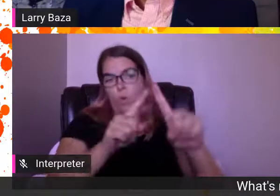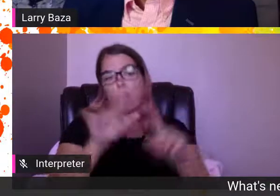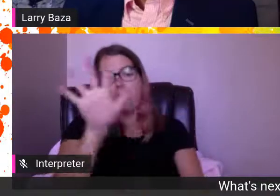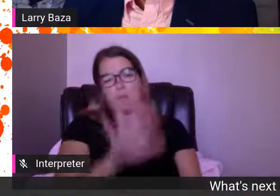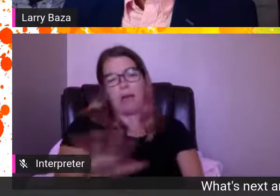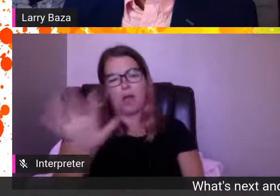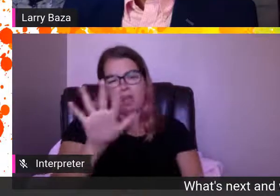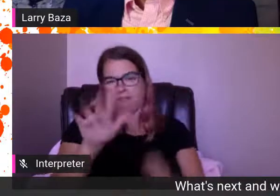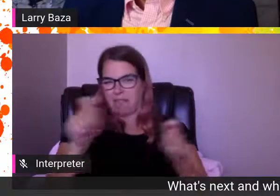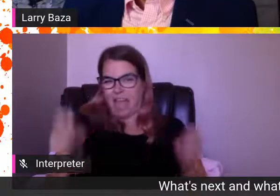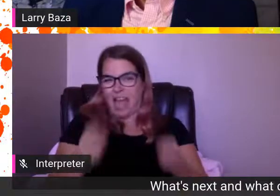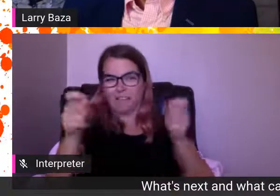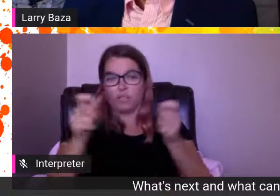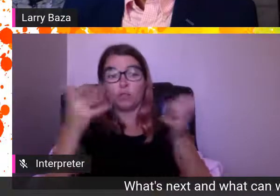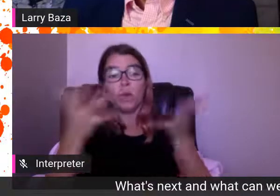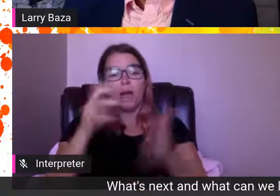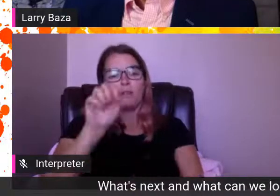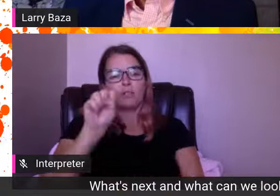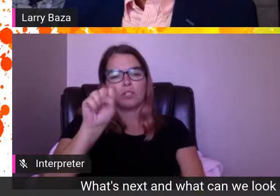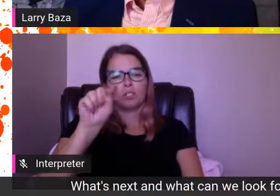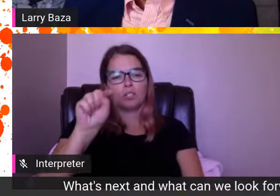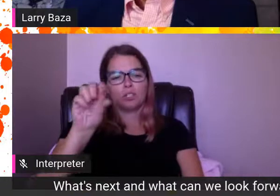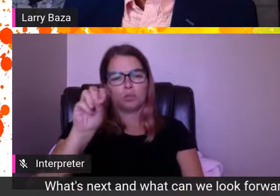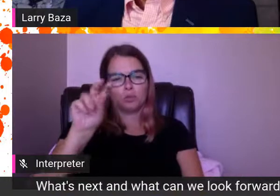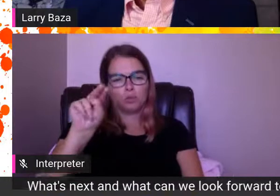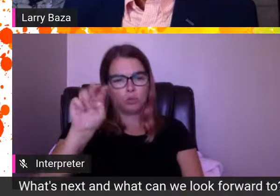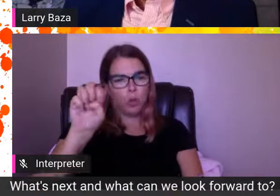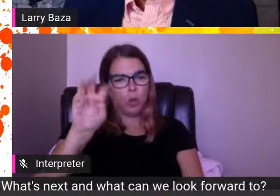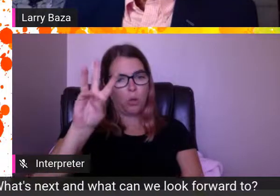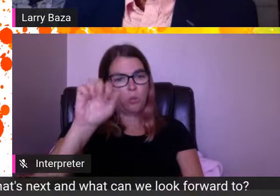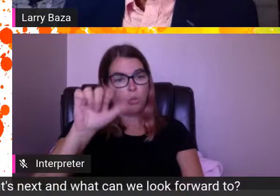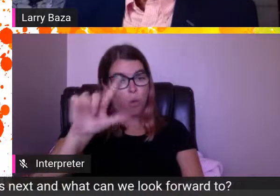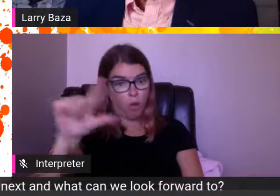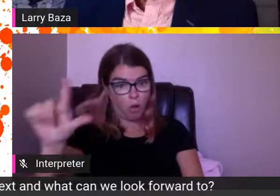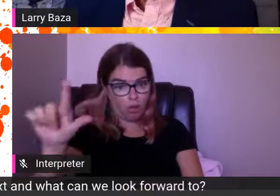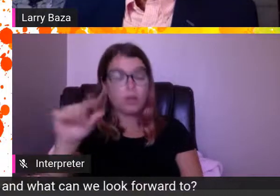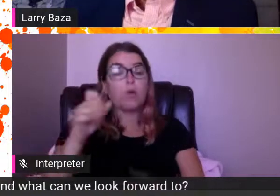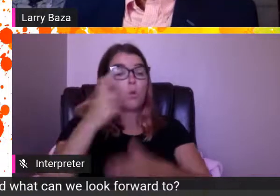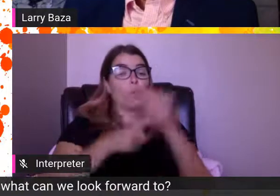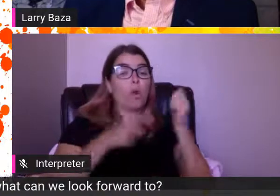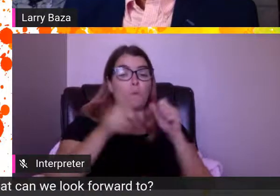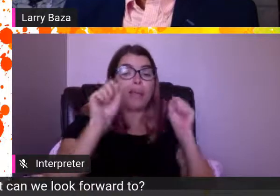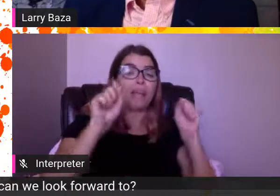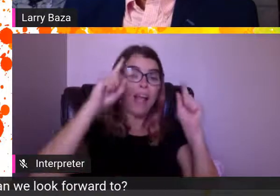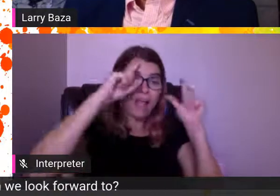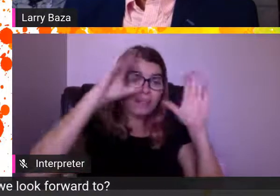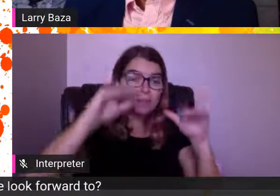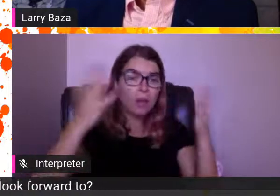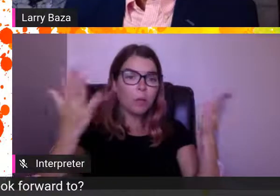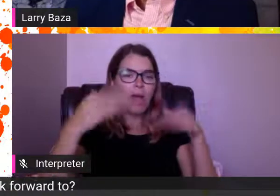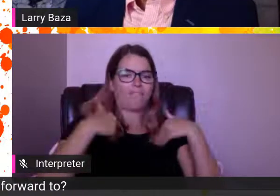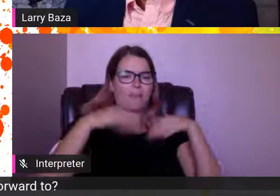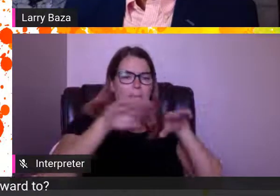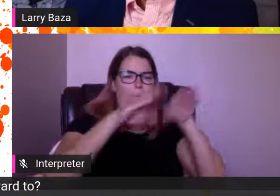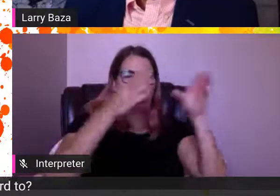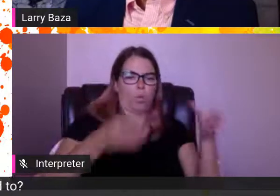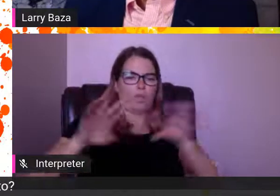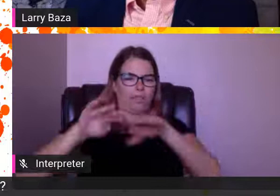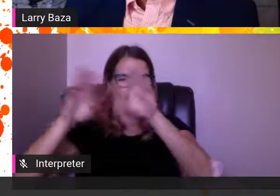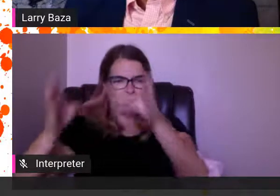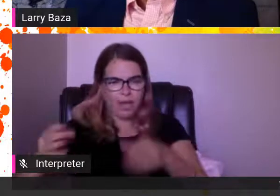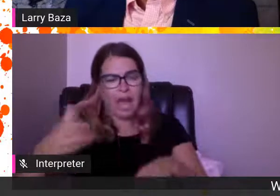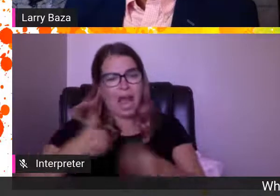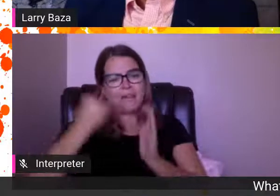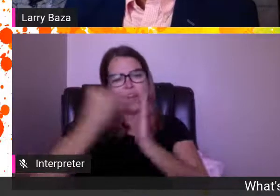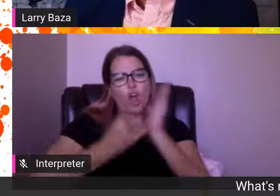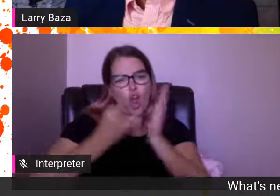the anniversary of Stonewall. And what you can expect from that is we have booths out front where we'll have artists from